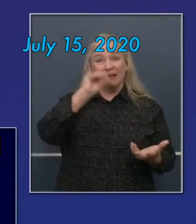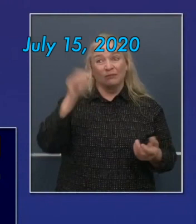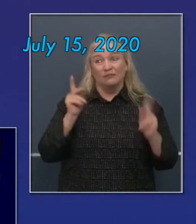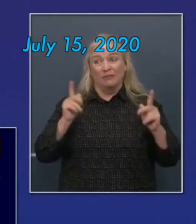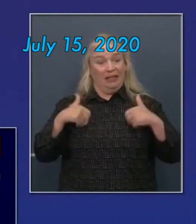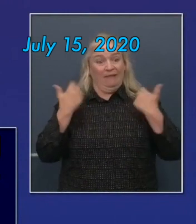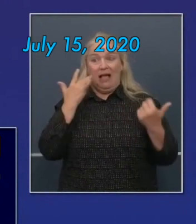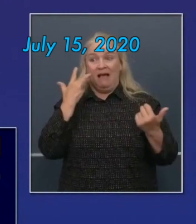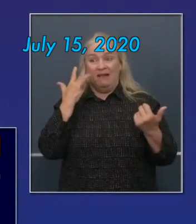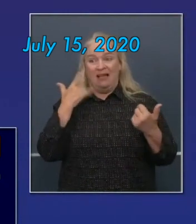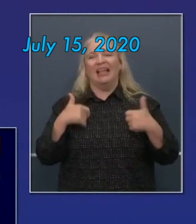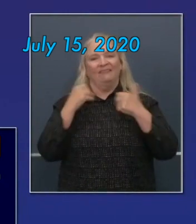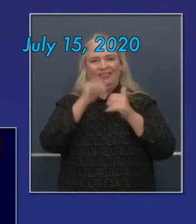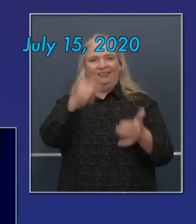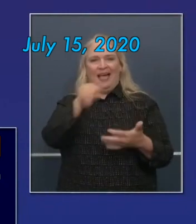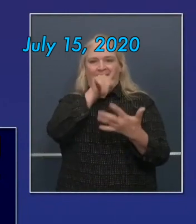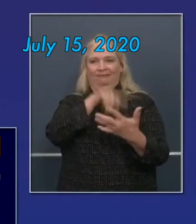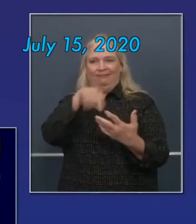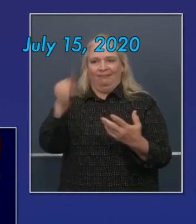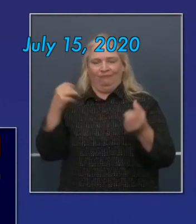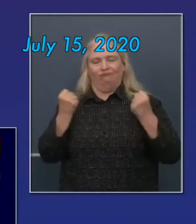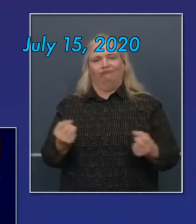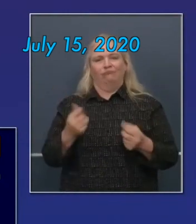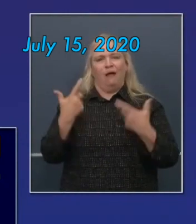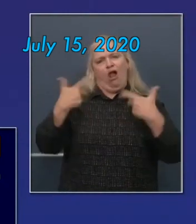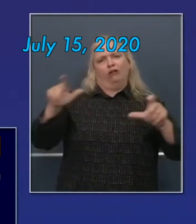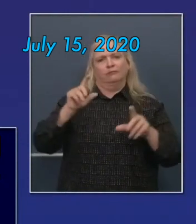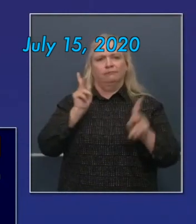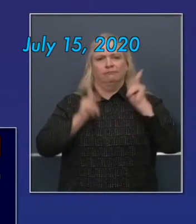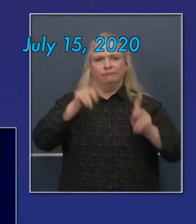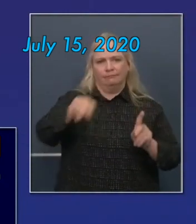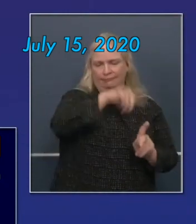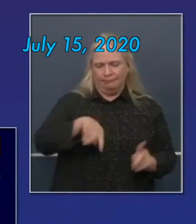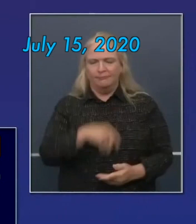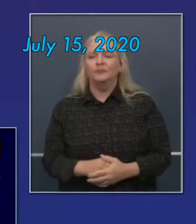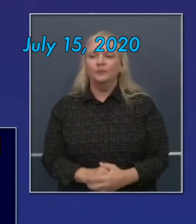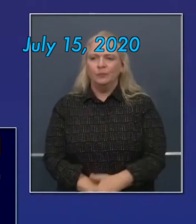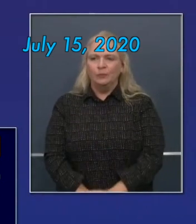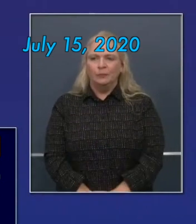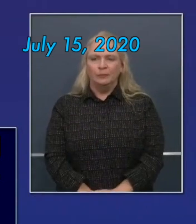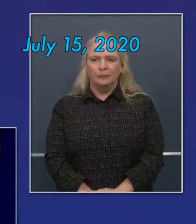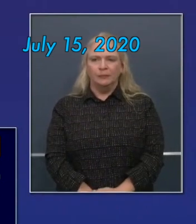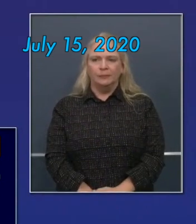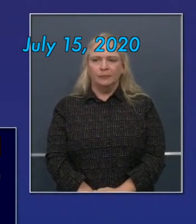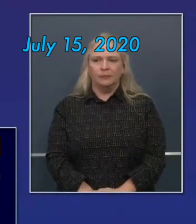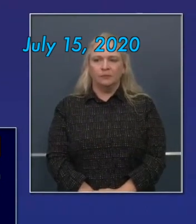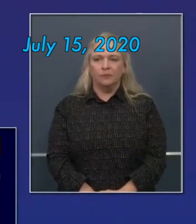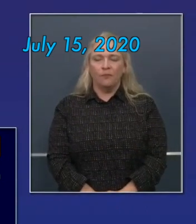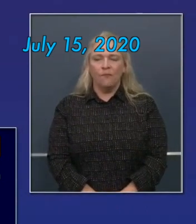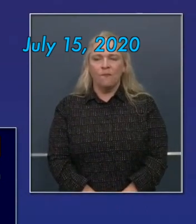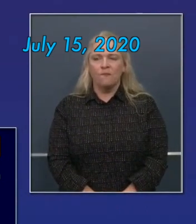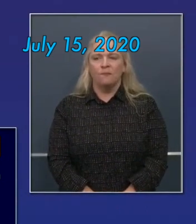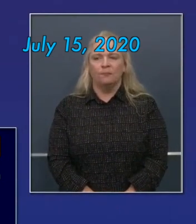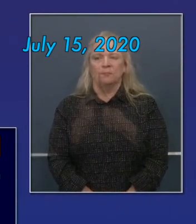shut down additional indoor industries or activities unless they can be modified to operate outside or by state pickup.